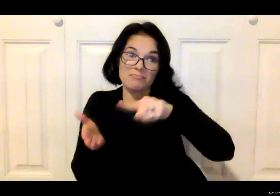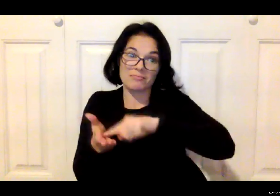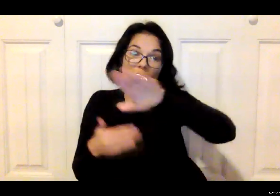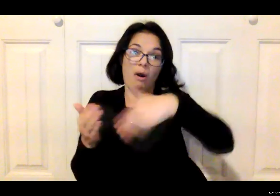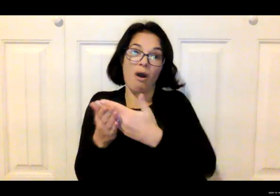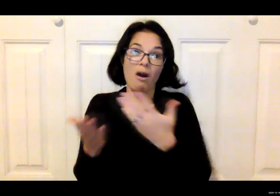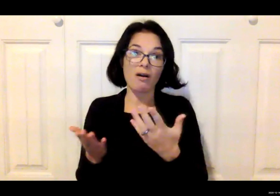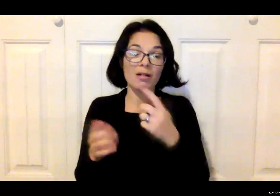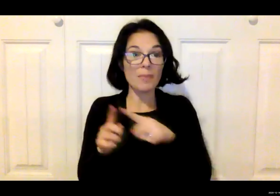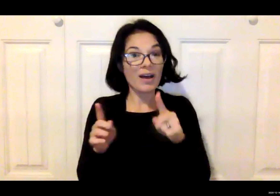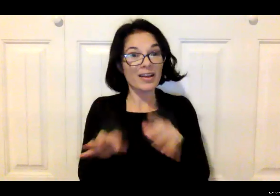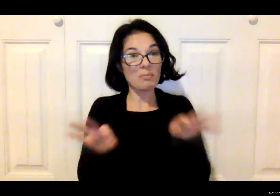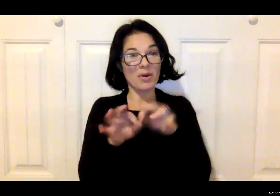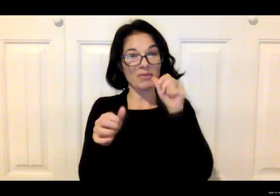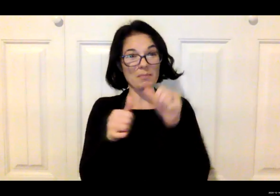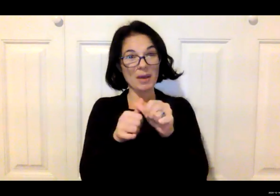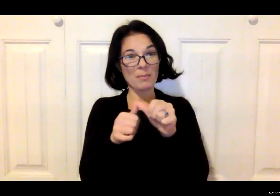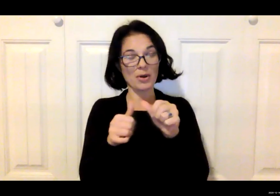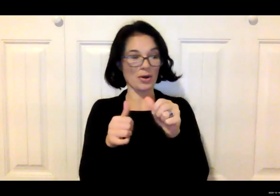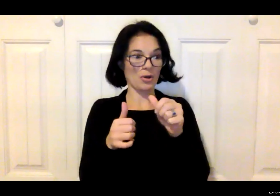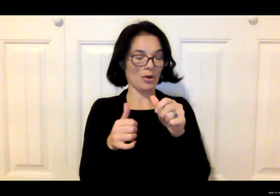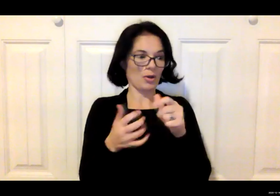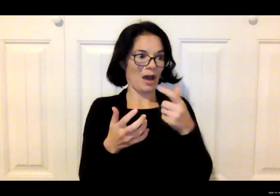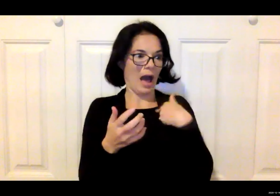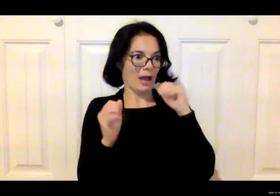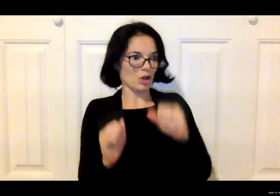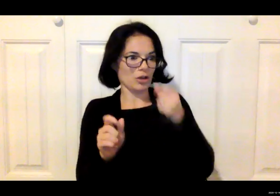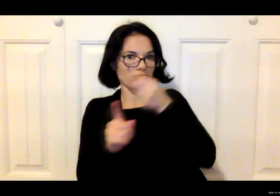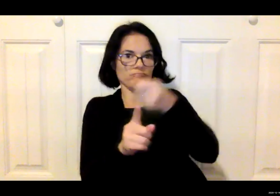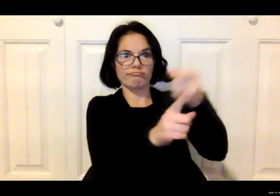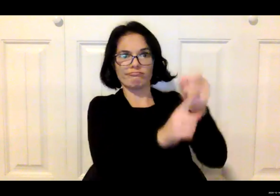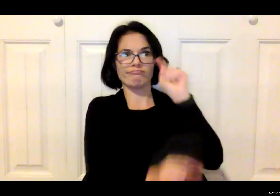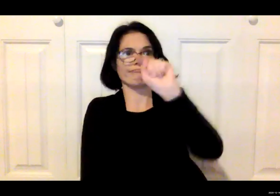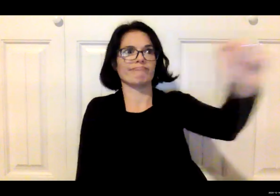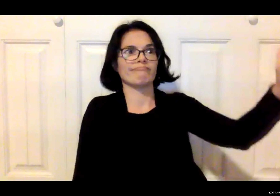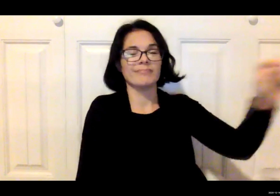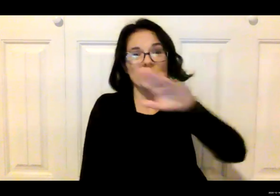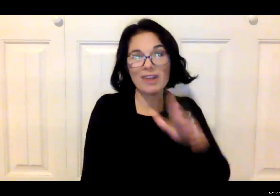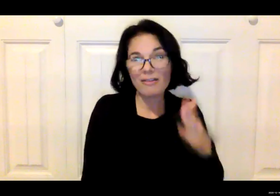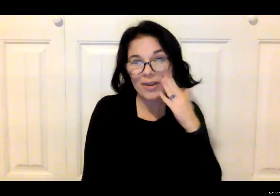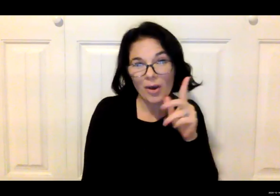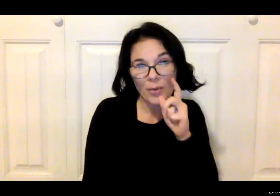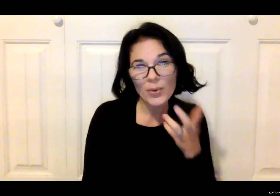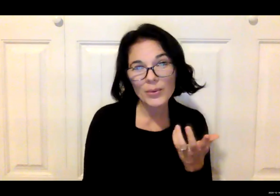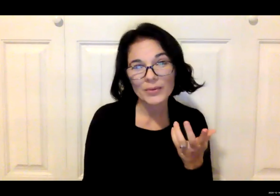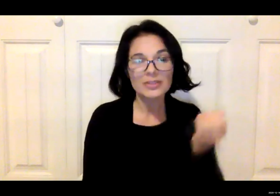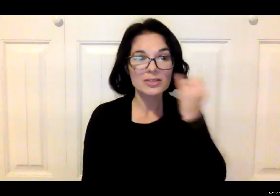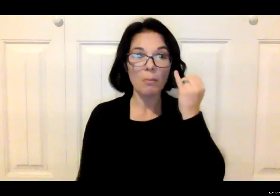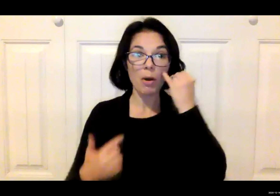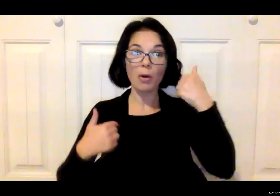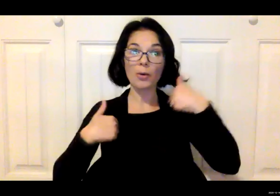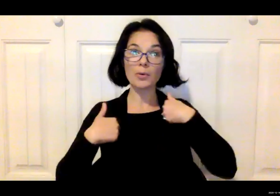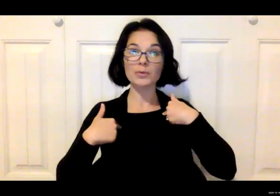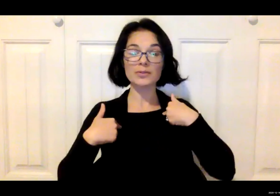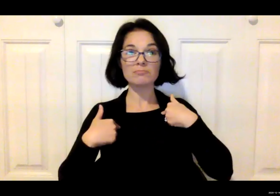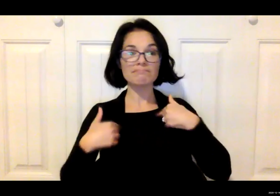who you might infect, because it's so insidious that sometimes if you don't know that you're sick and maybe you don't have any